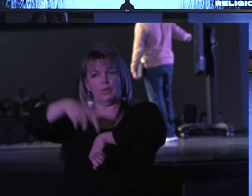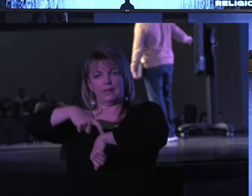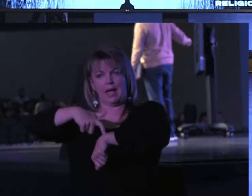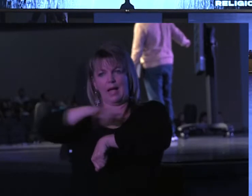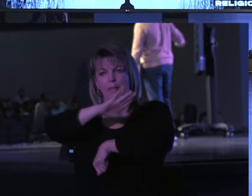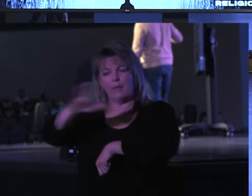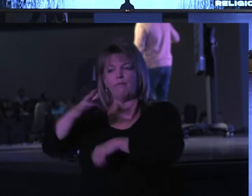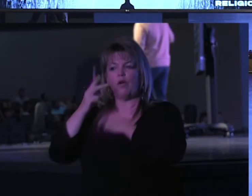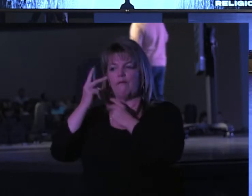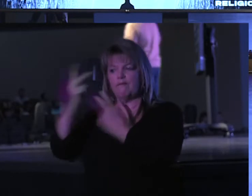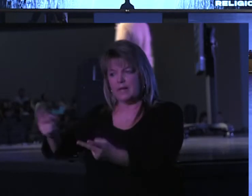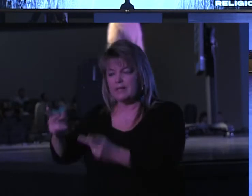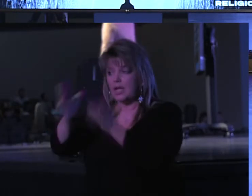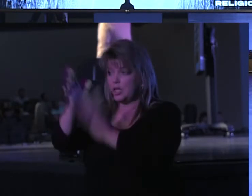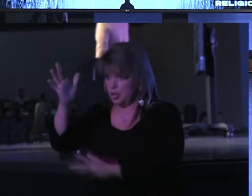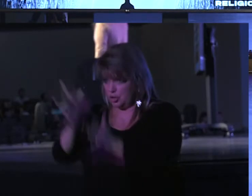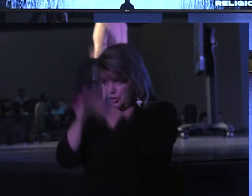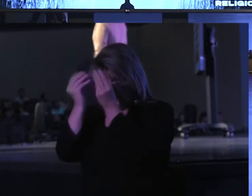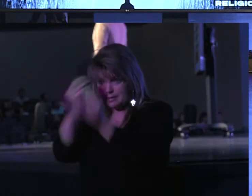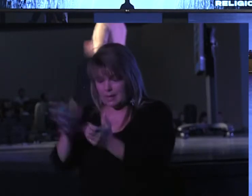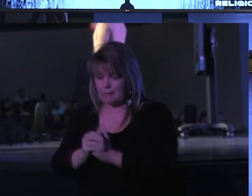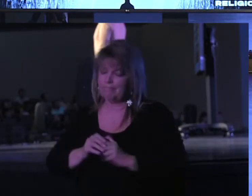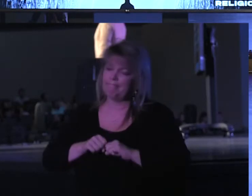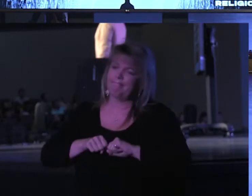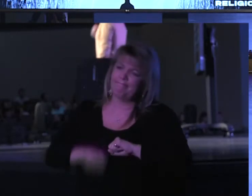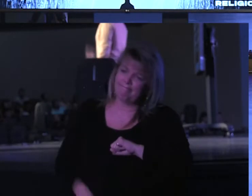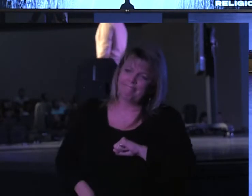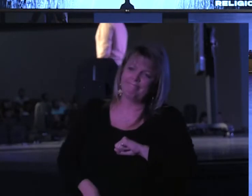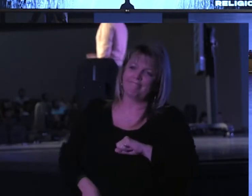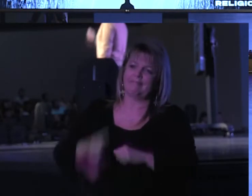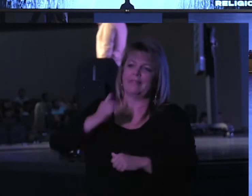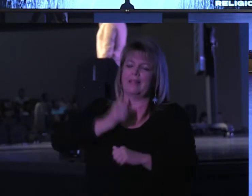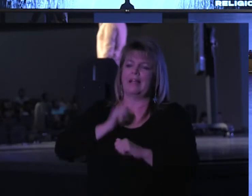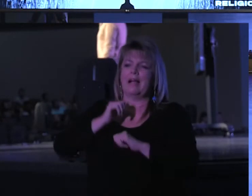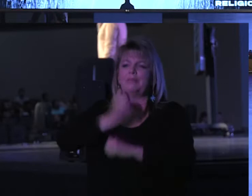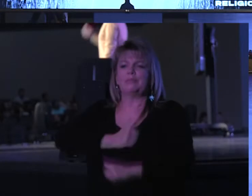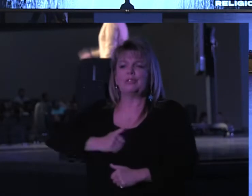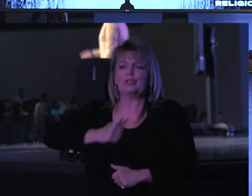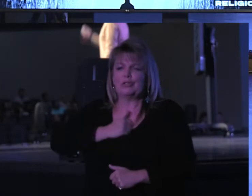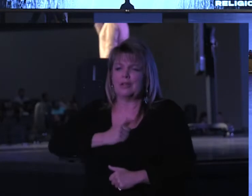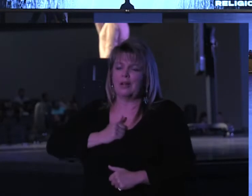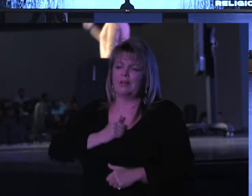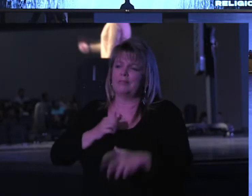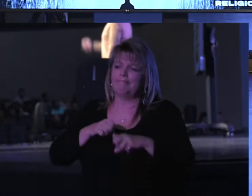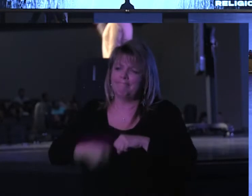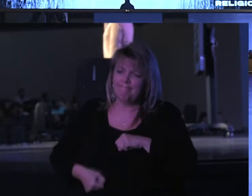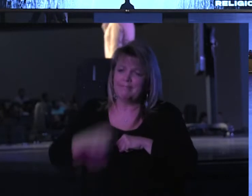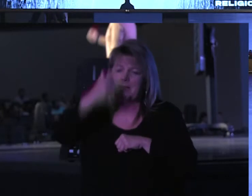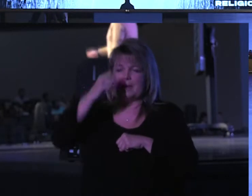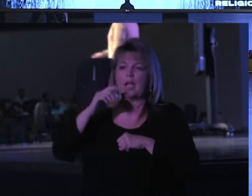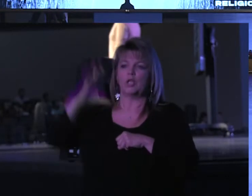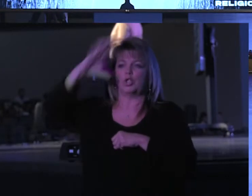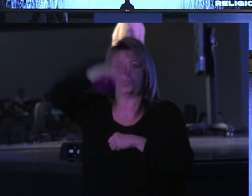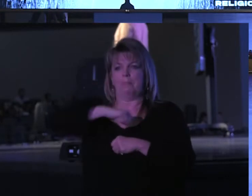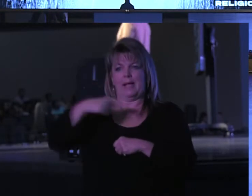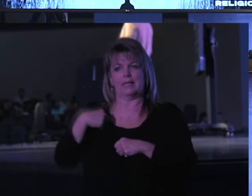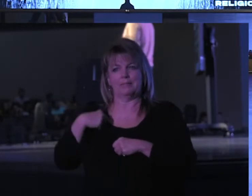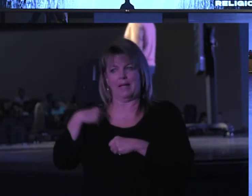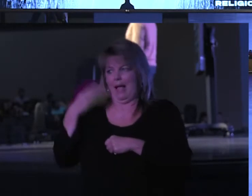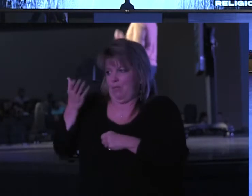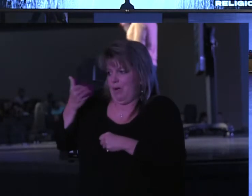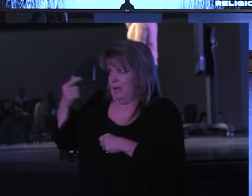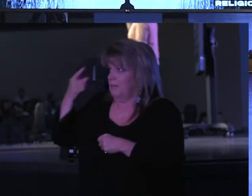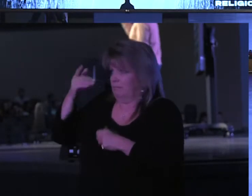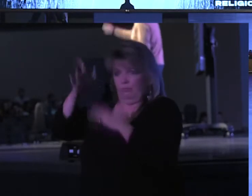of your visitation. Jesus said, it breaks my heart and I am sorrowful because you missed me. I was right in your